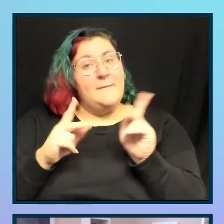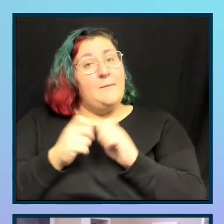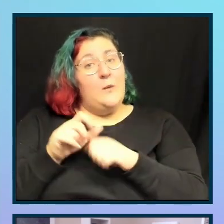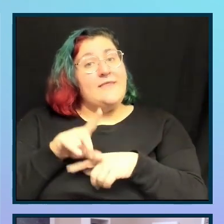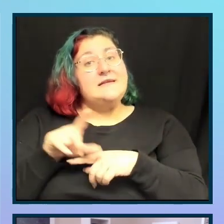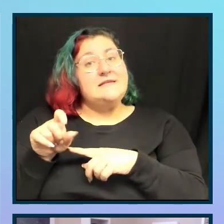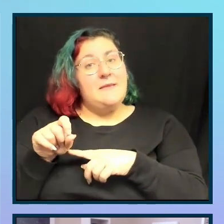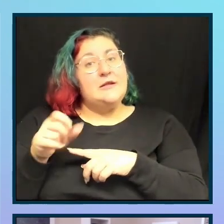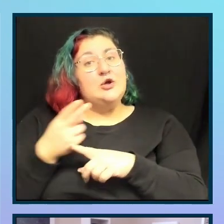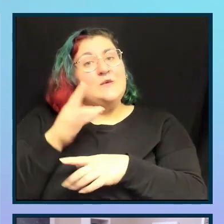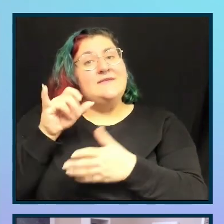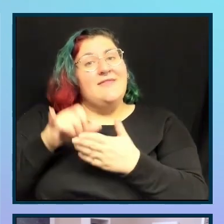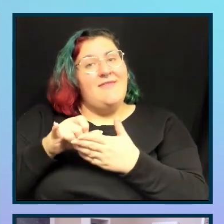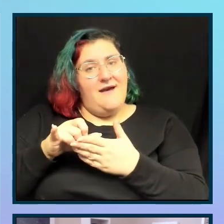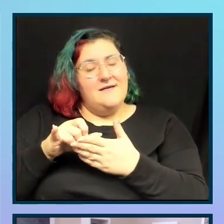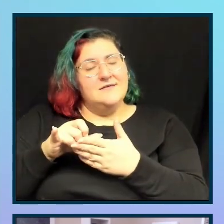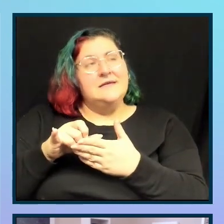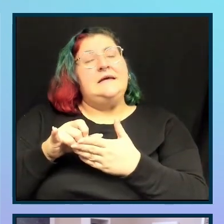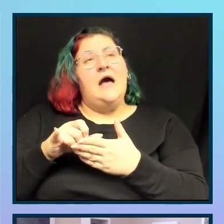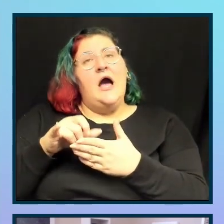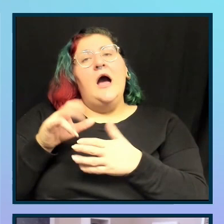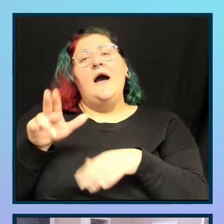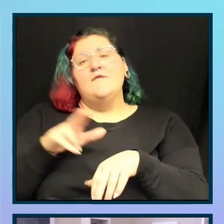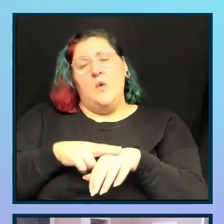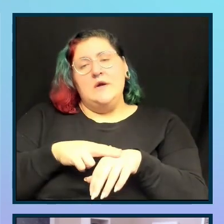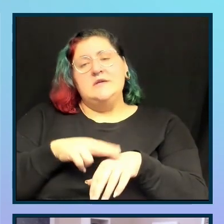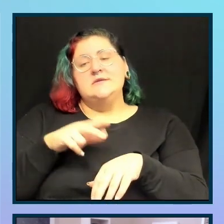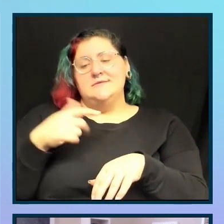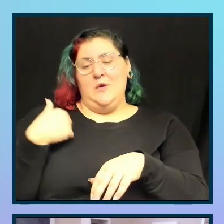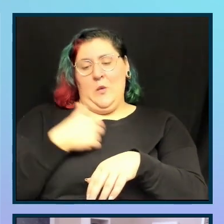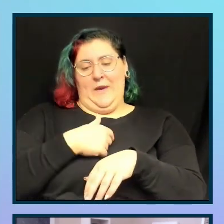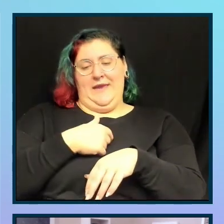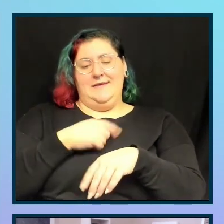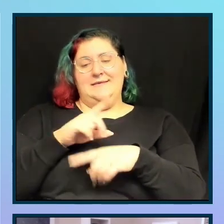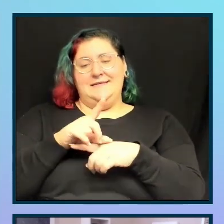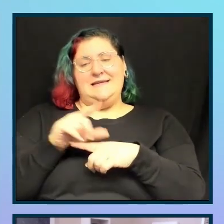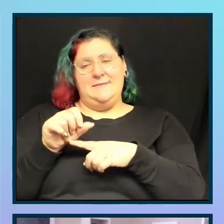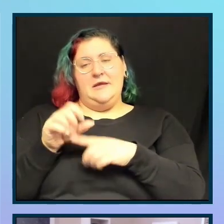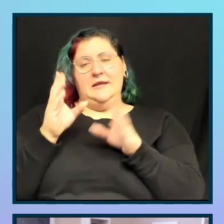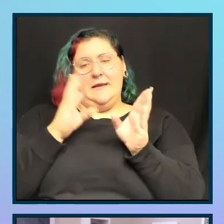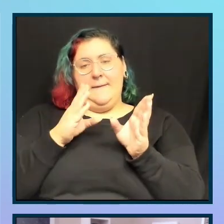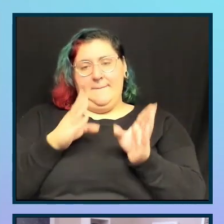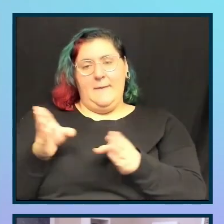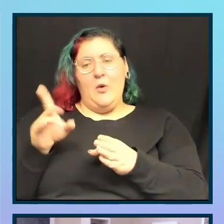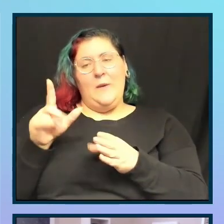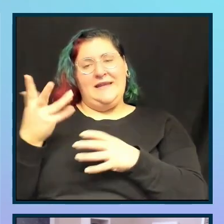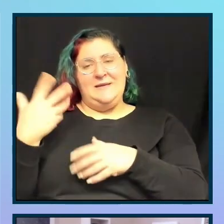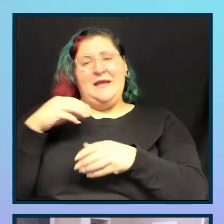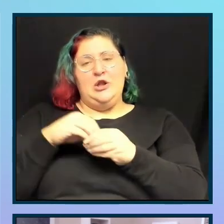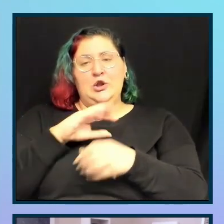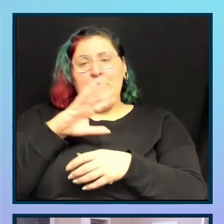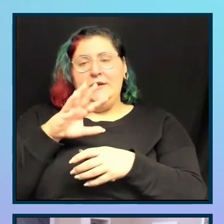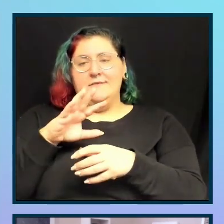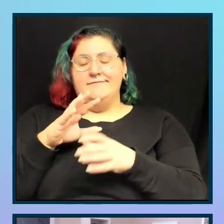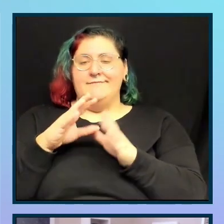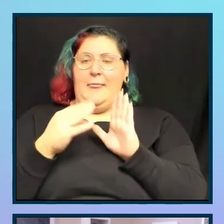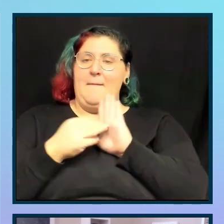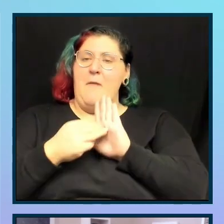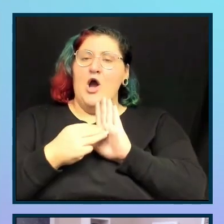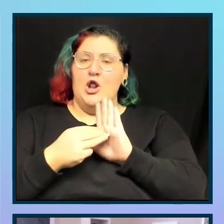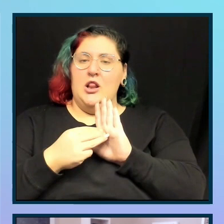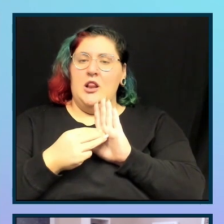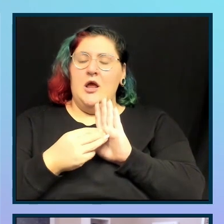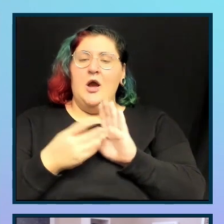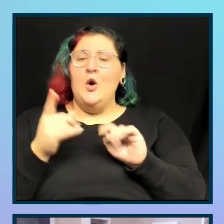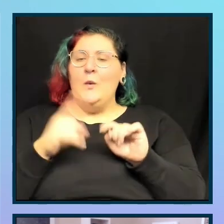we have to be including accessibility needs in models. We cannot train an